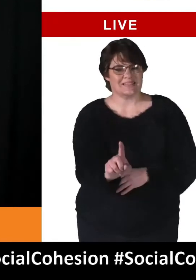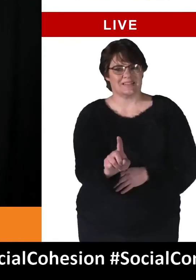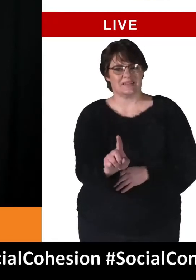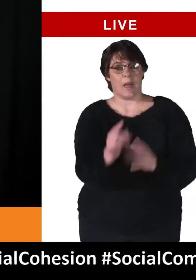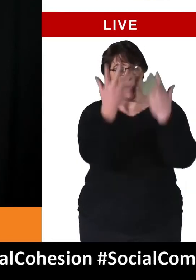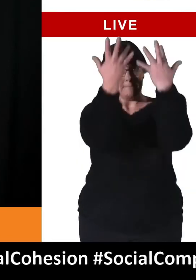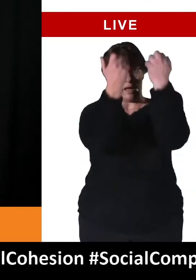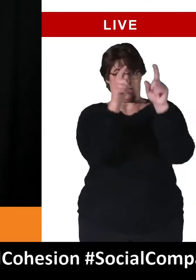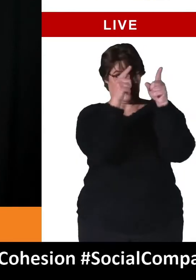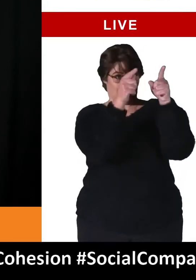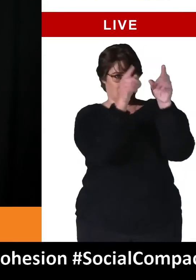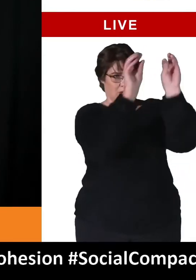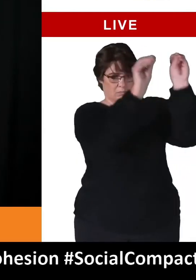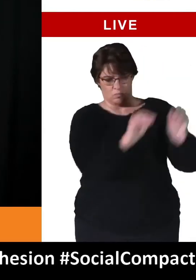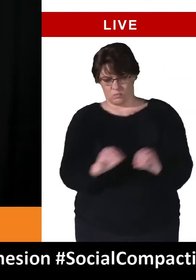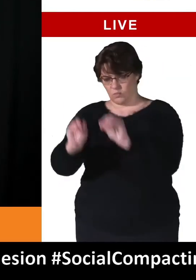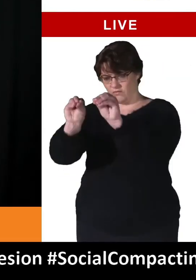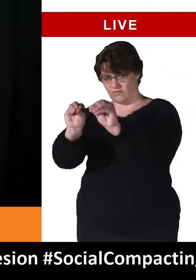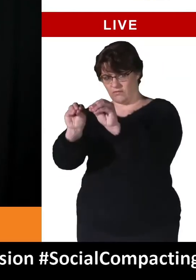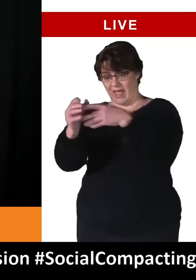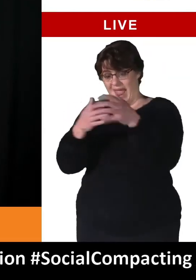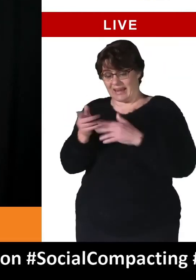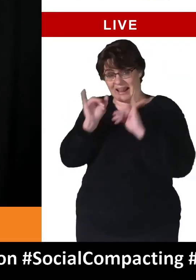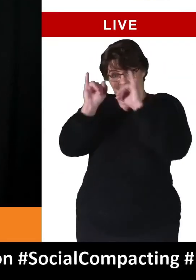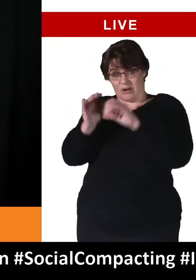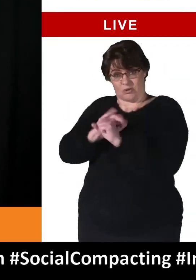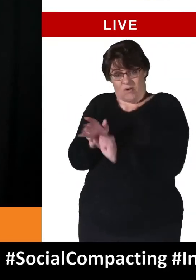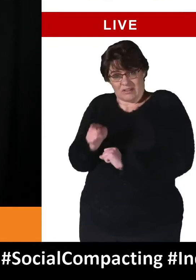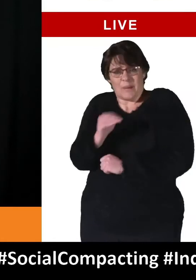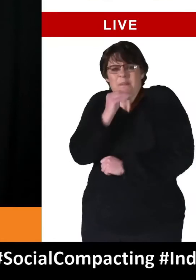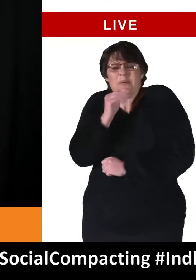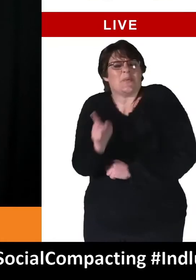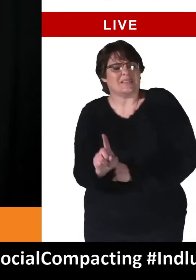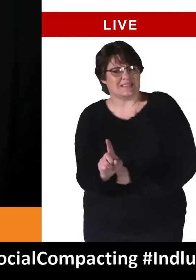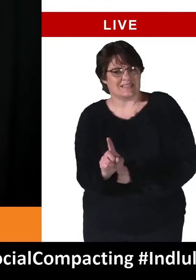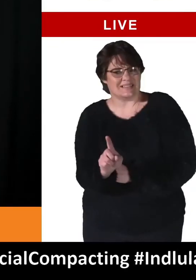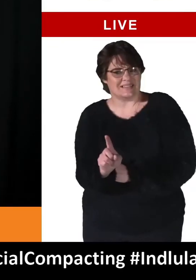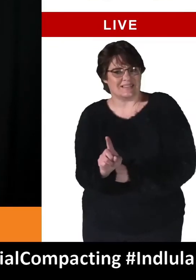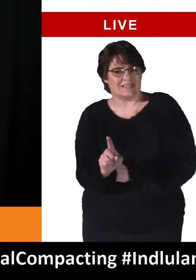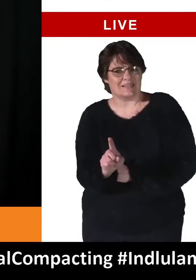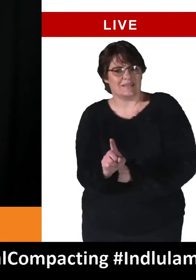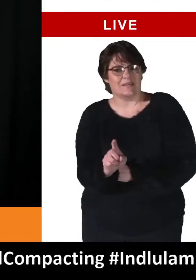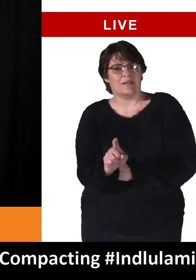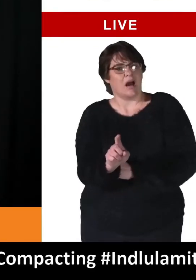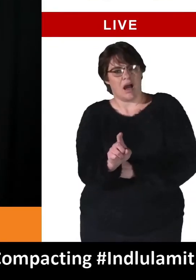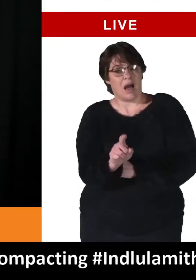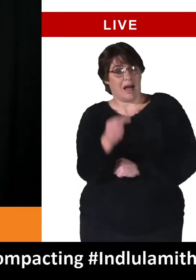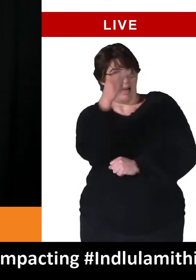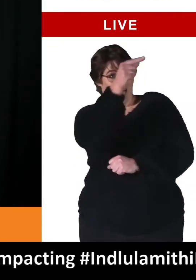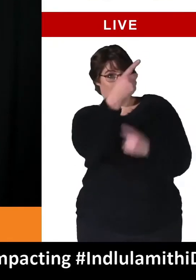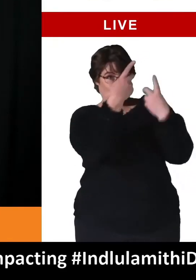shifting the budget from where it was into dealing with the crisis means that a lot more is going to be left